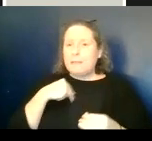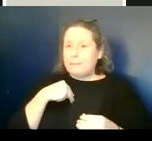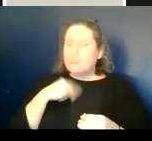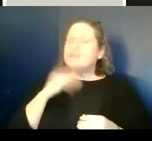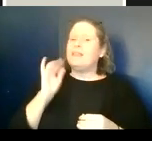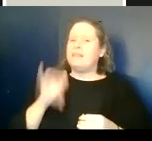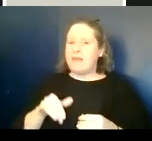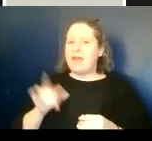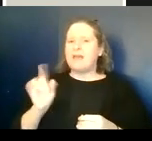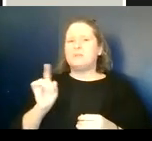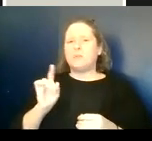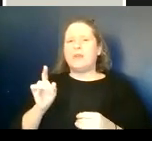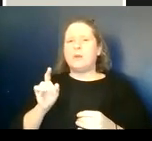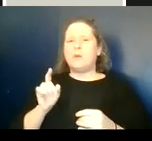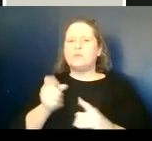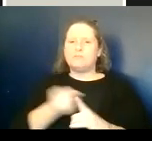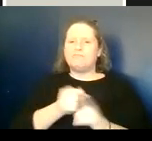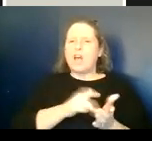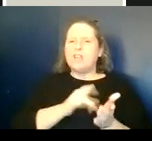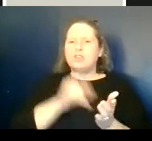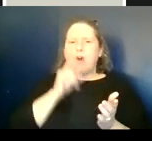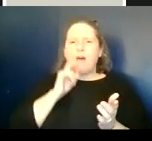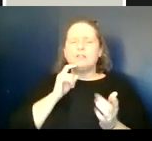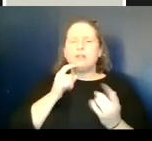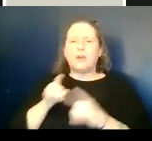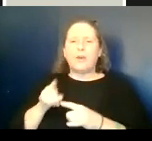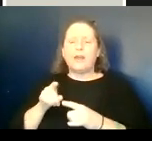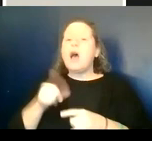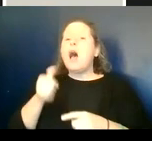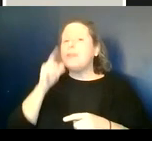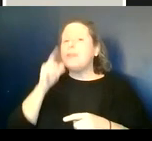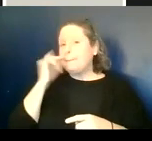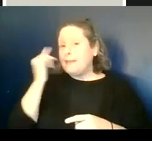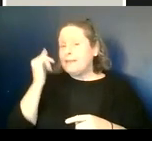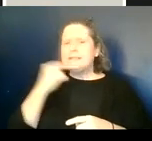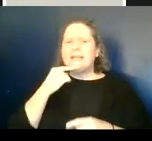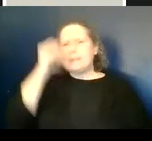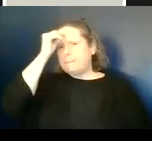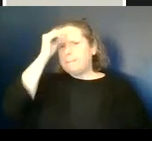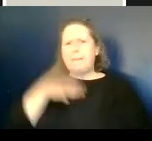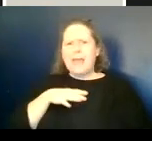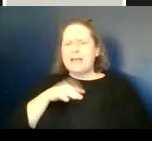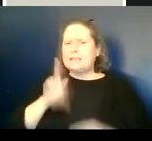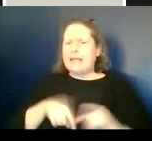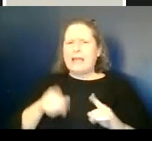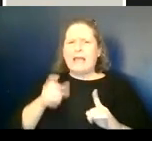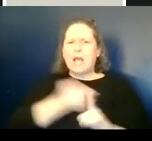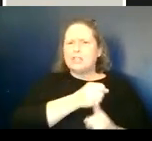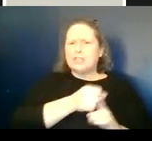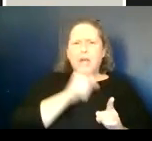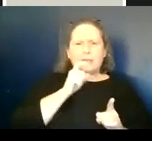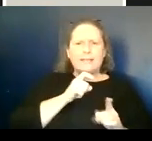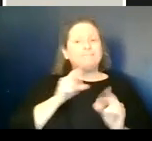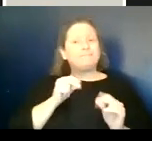are occurring. There's another myth that males do not get assaulted. We know that that is not true. That you can tell a rapist by